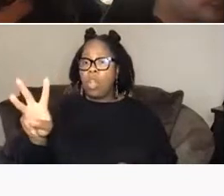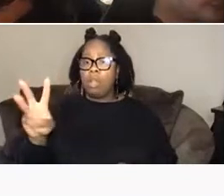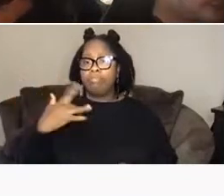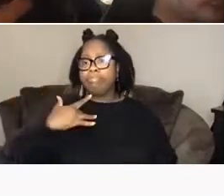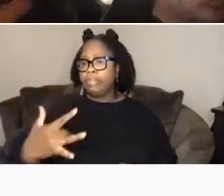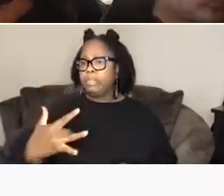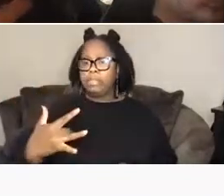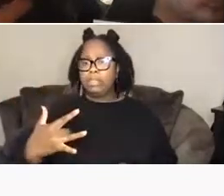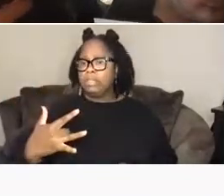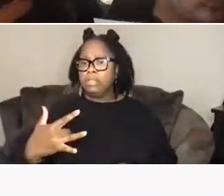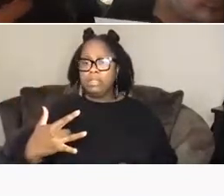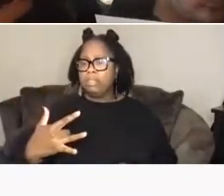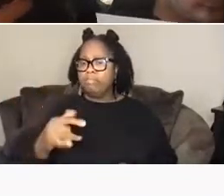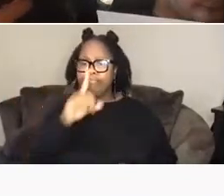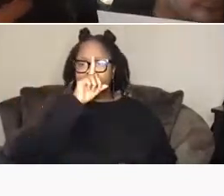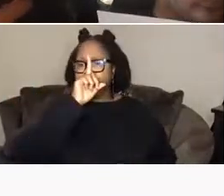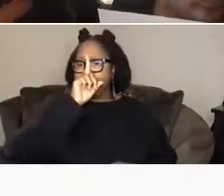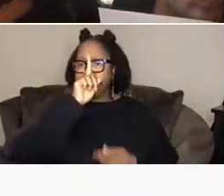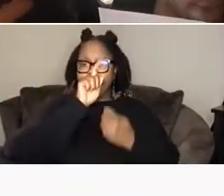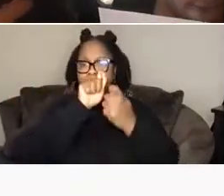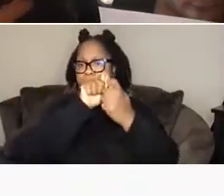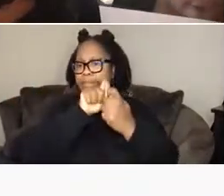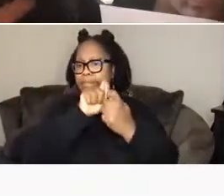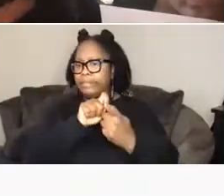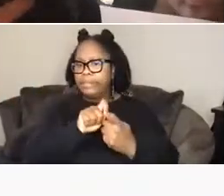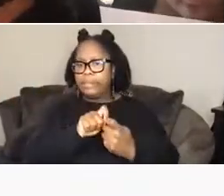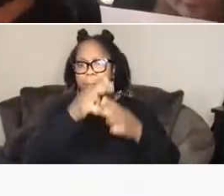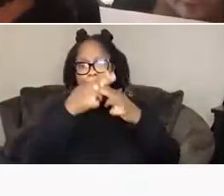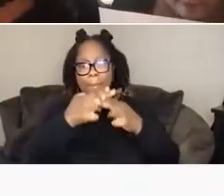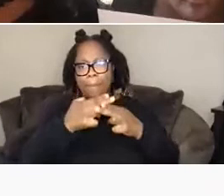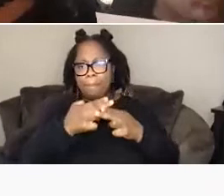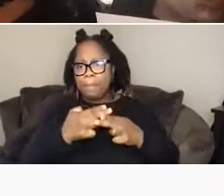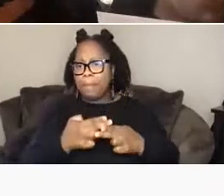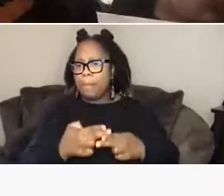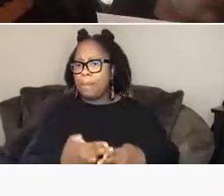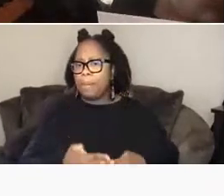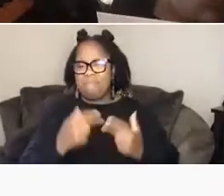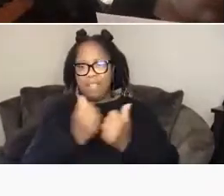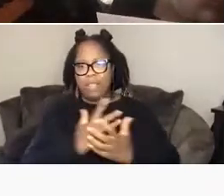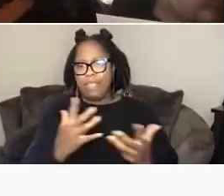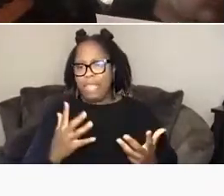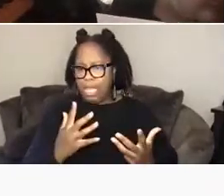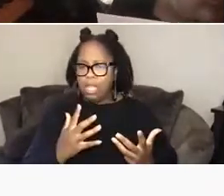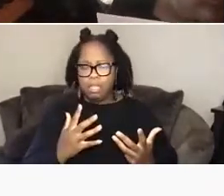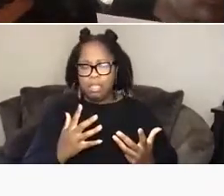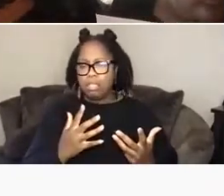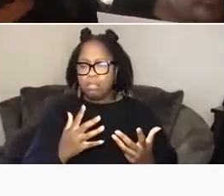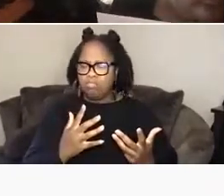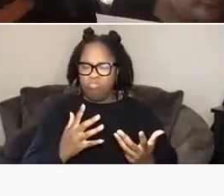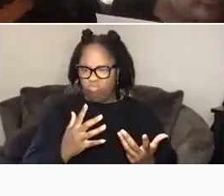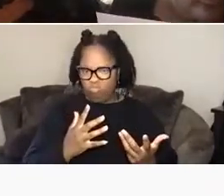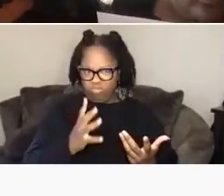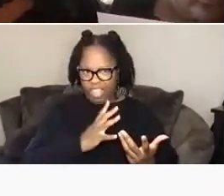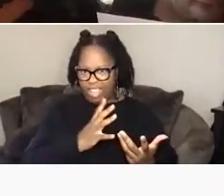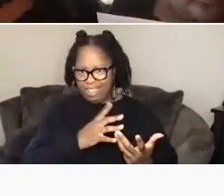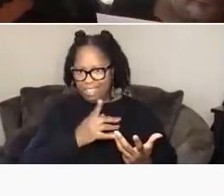usually specifically name all of the impairments that are covered. So it's not unusual that you wouldn't see the